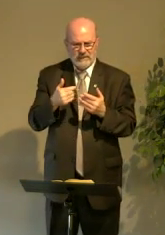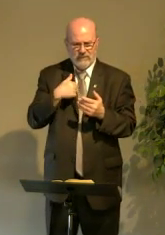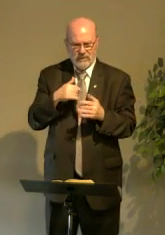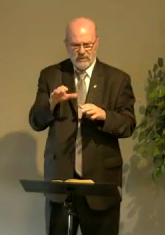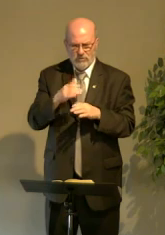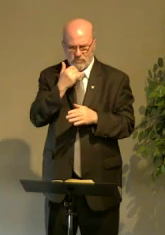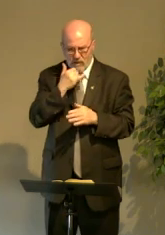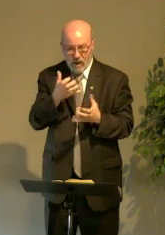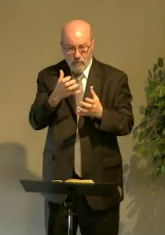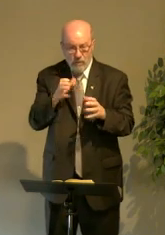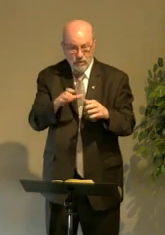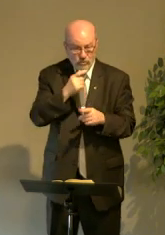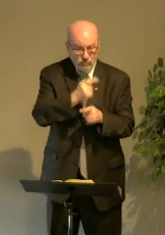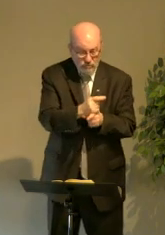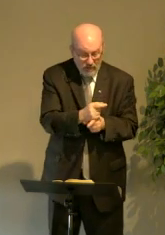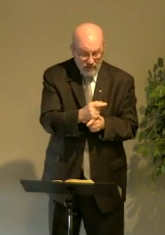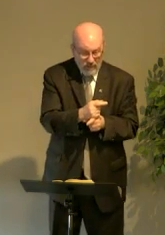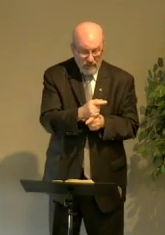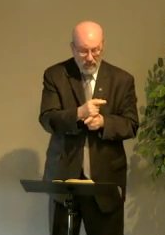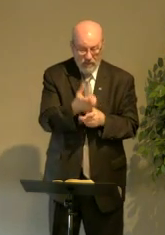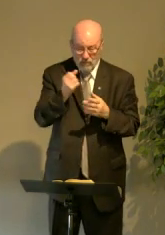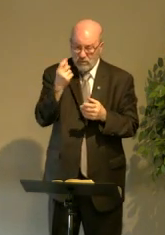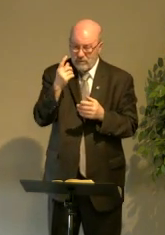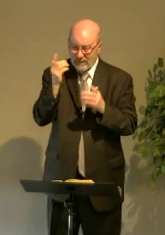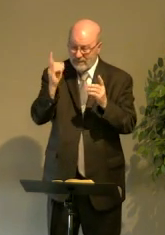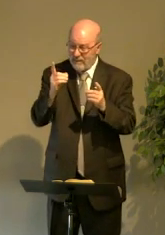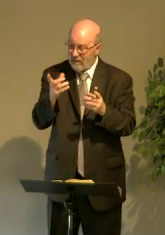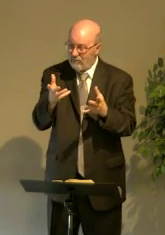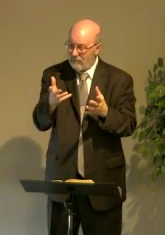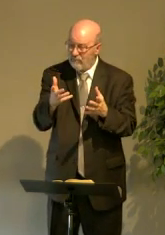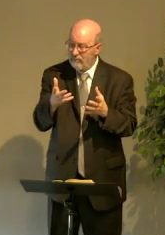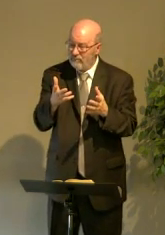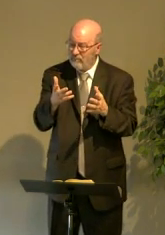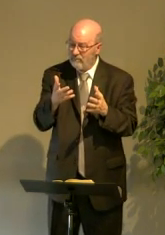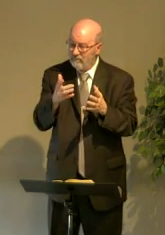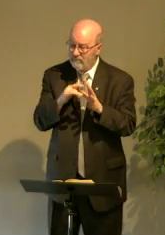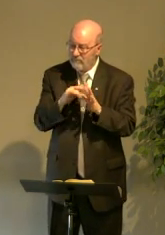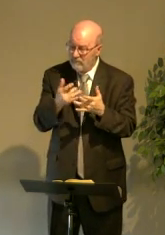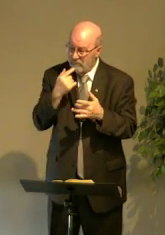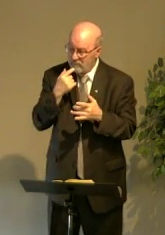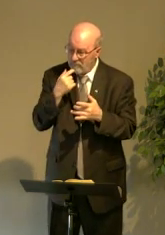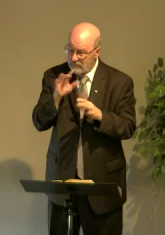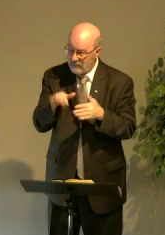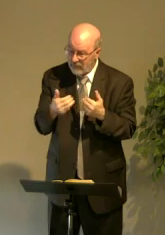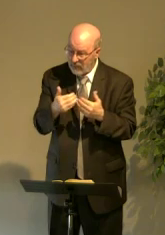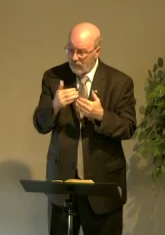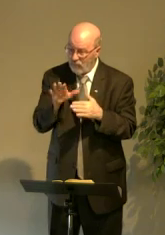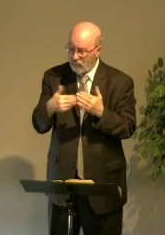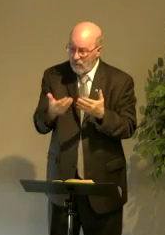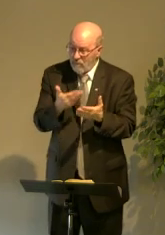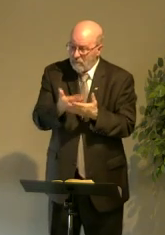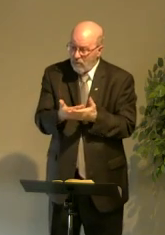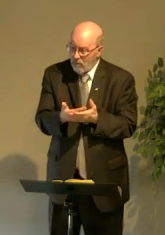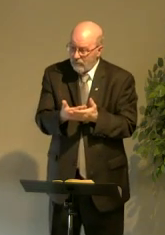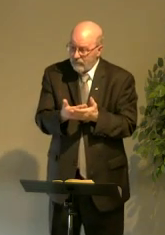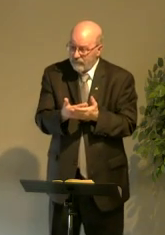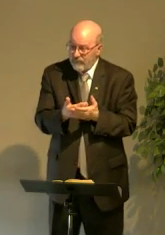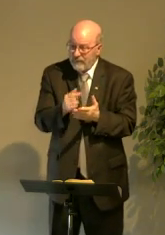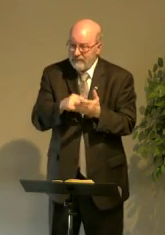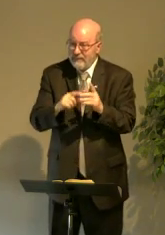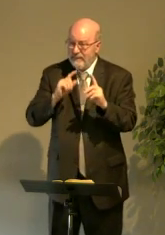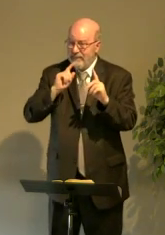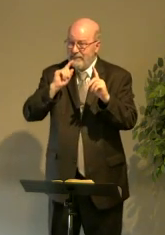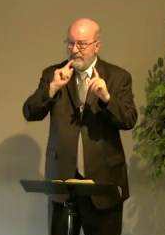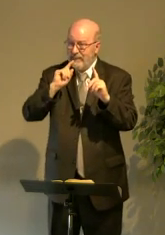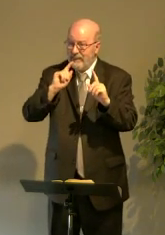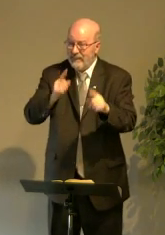wrong? I want to do the wrong. We want them to understand this doctrine. We want them to understand this is how we are all born, and this is the answer